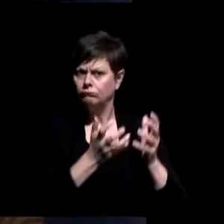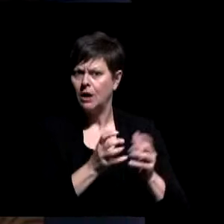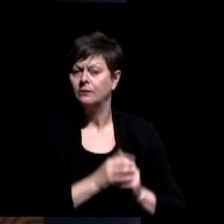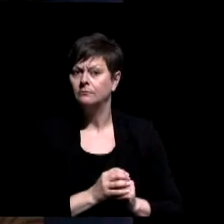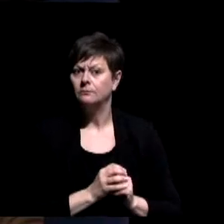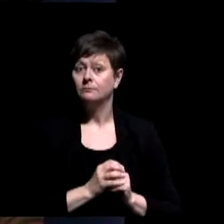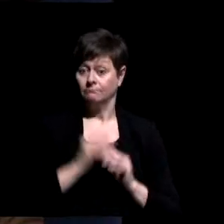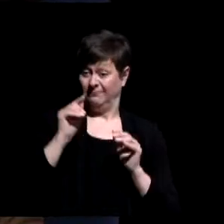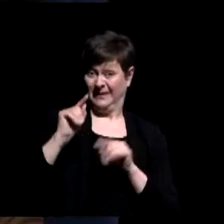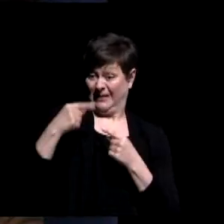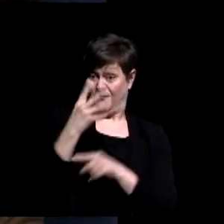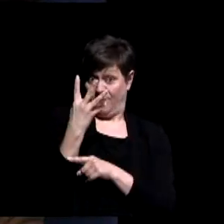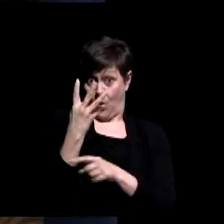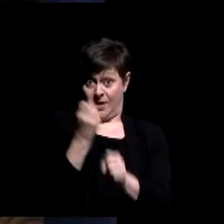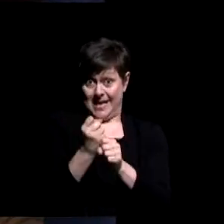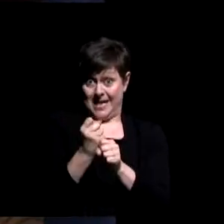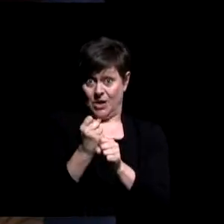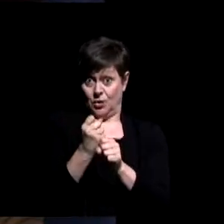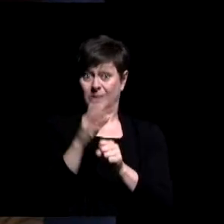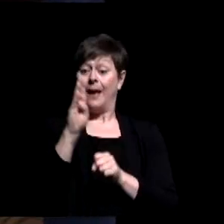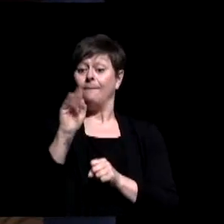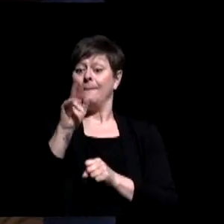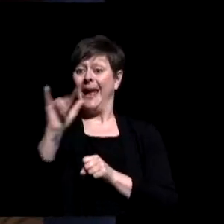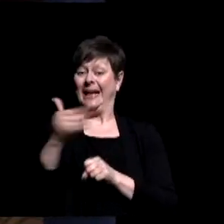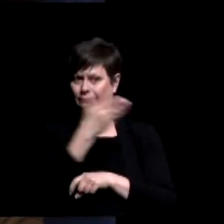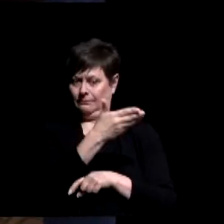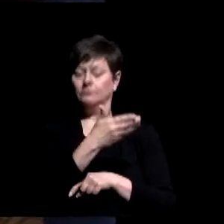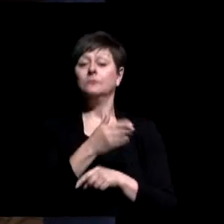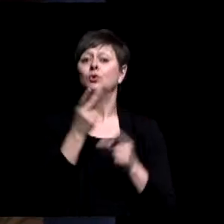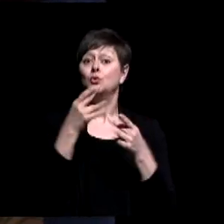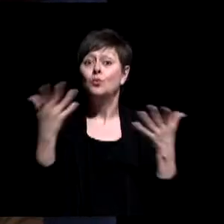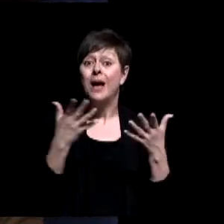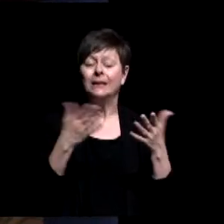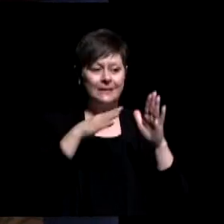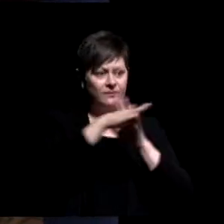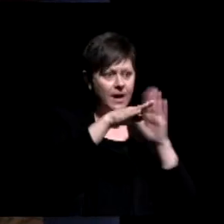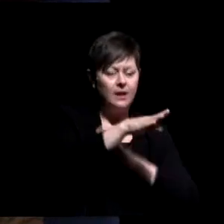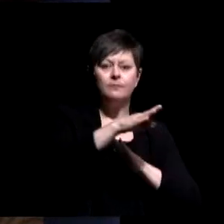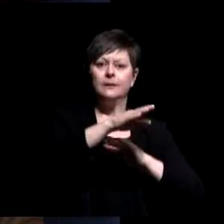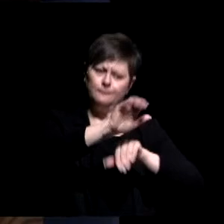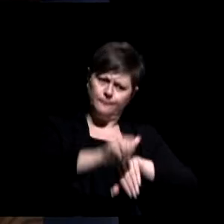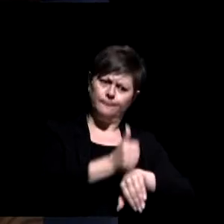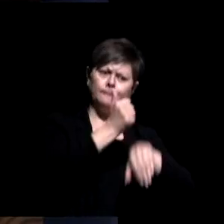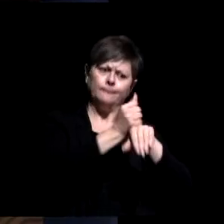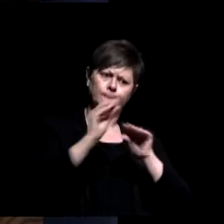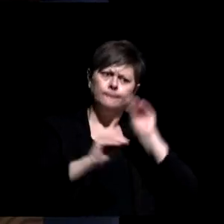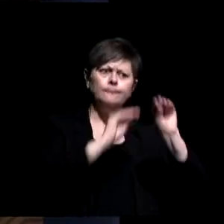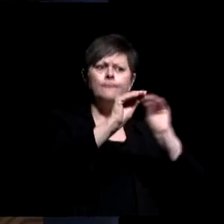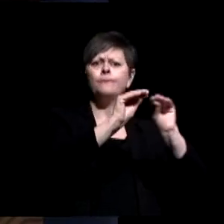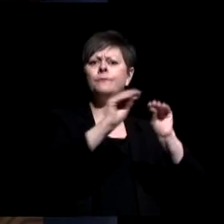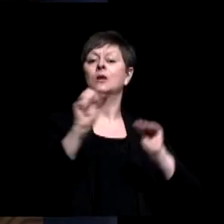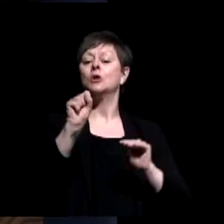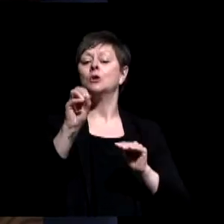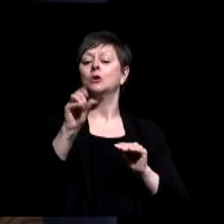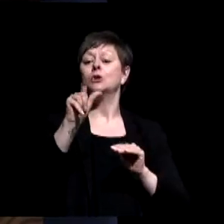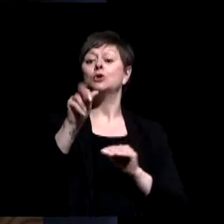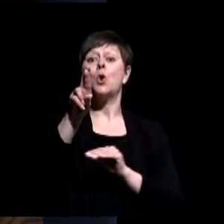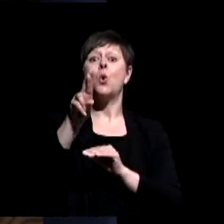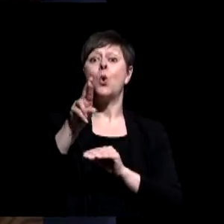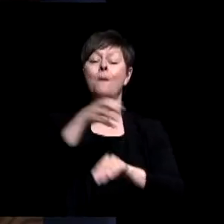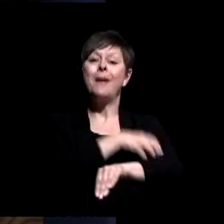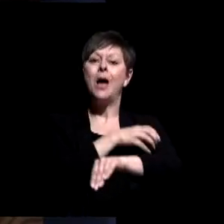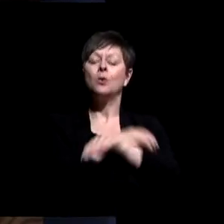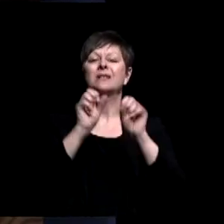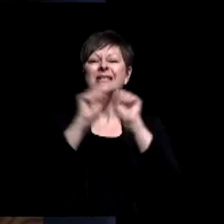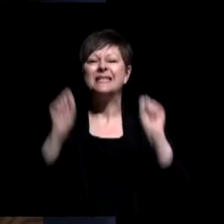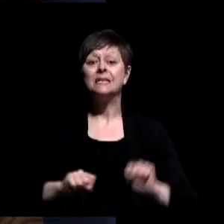4 years, Mr. Bailey oversaw the development and installation of solar power systems and battery banks at